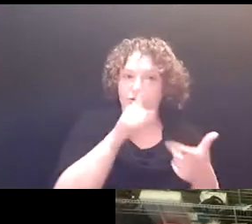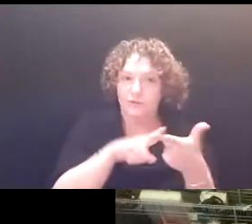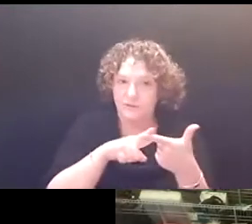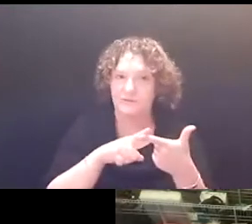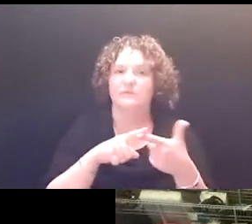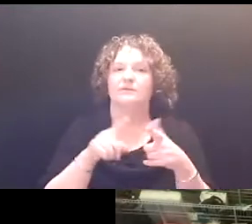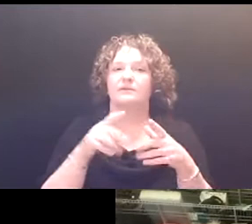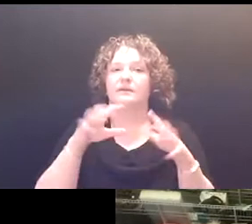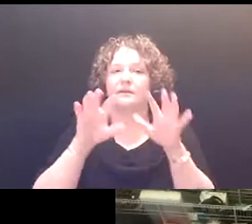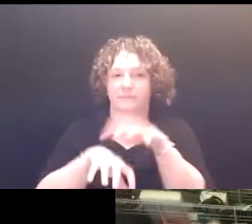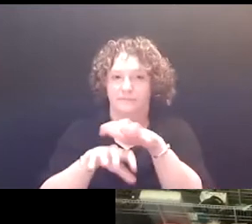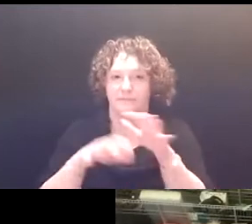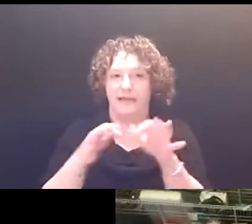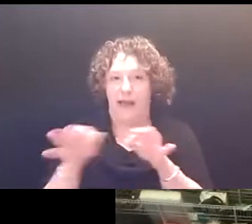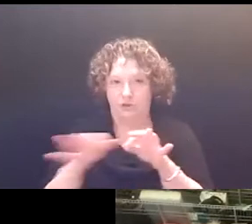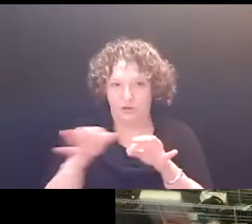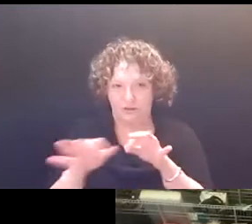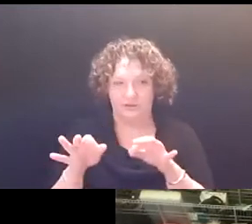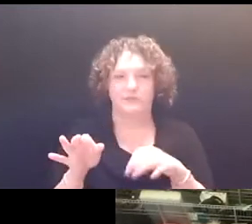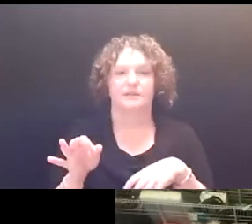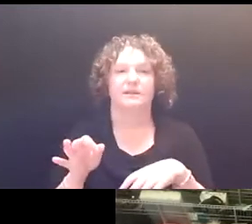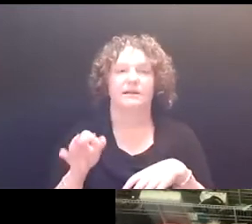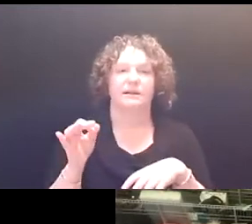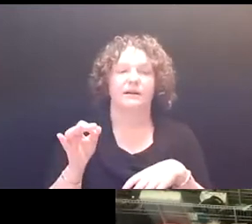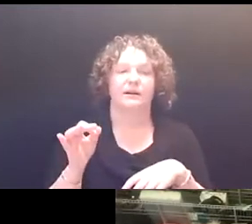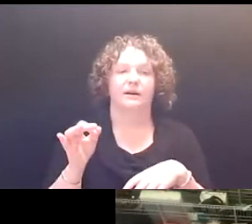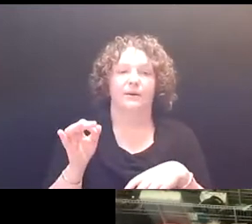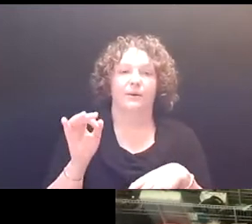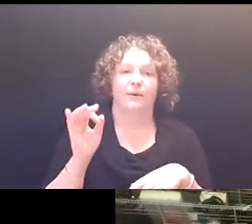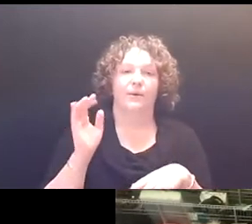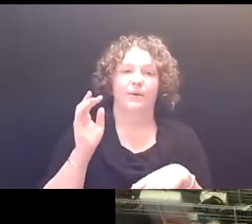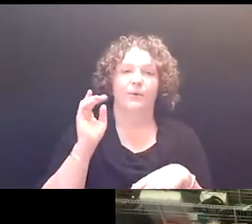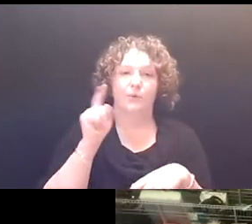ASL interpreters, and we also have captions.